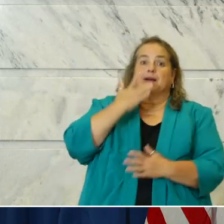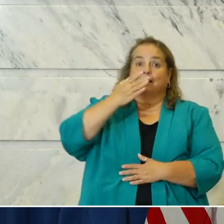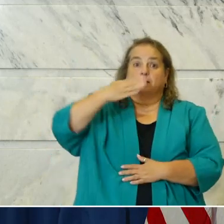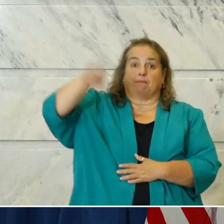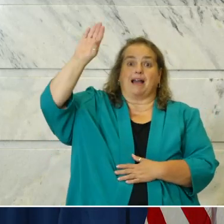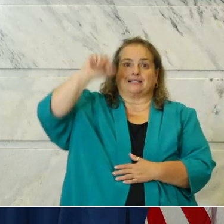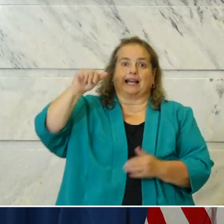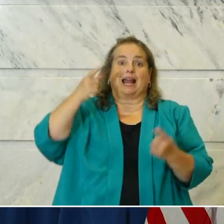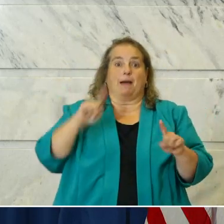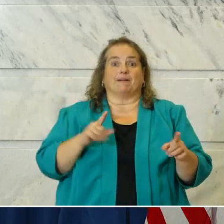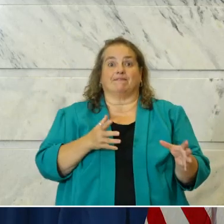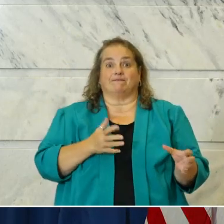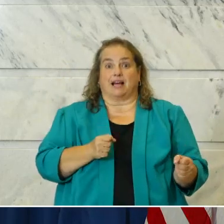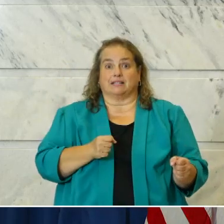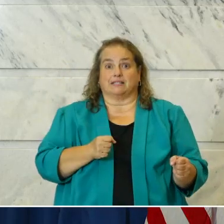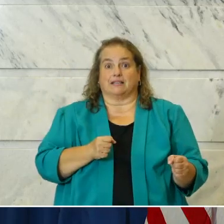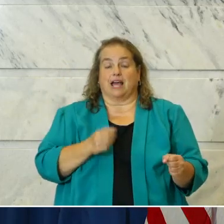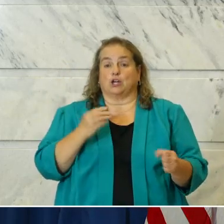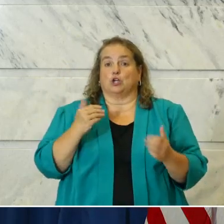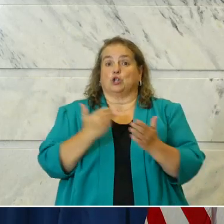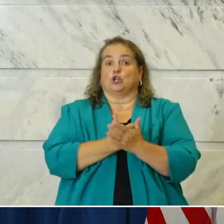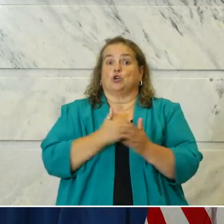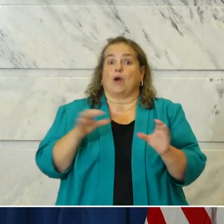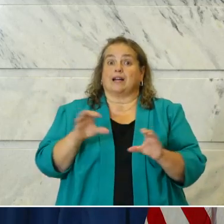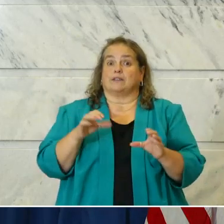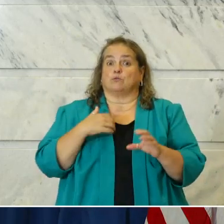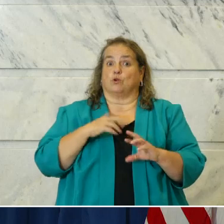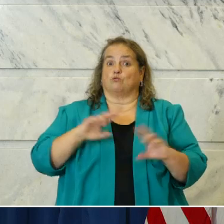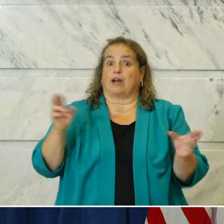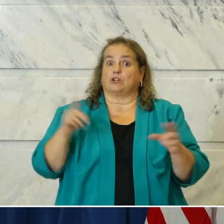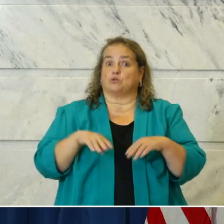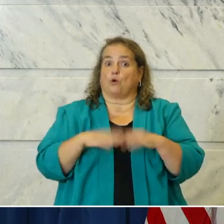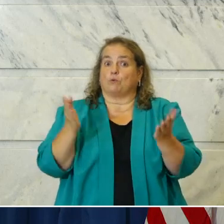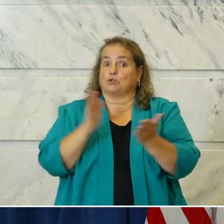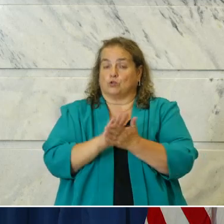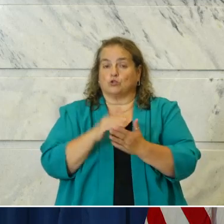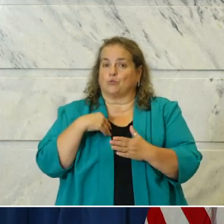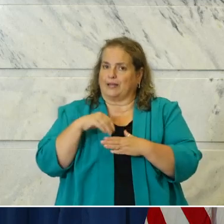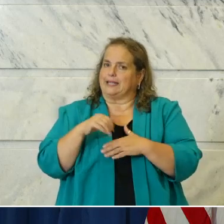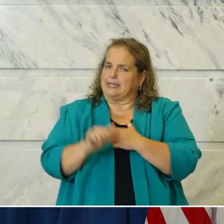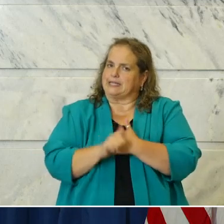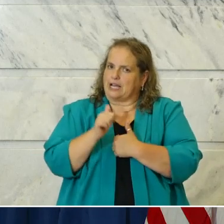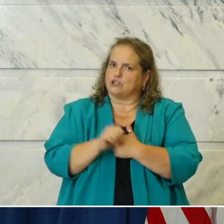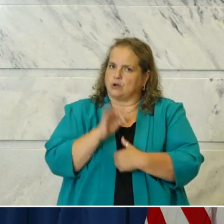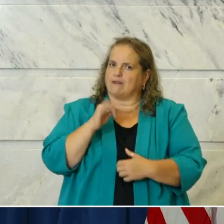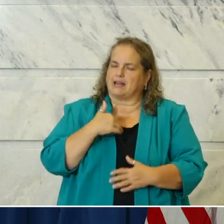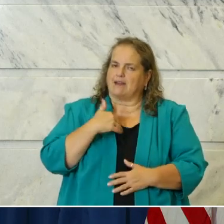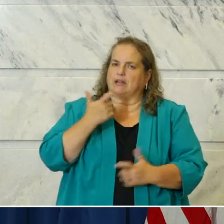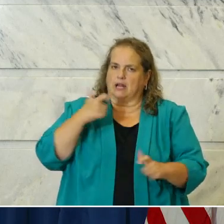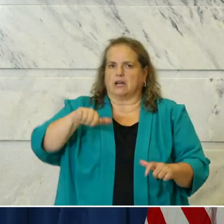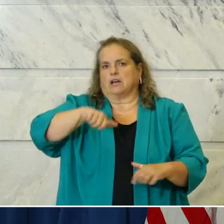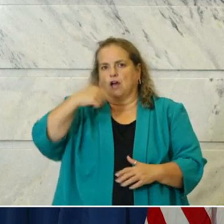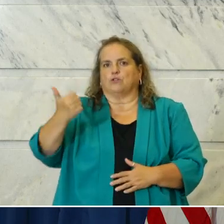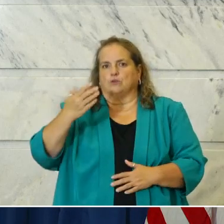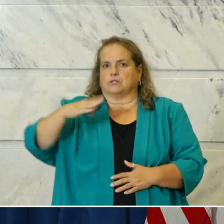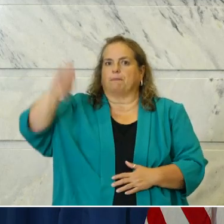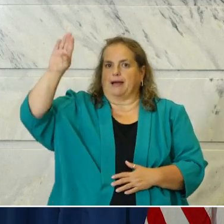fast, and certainly with new activities that we're about to do, we are in danger of having another